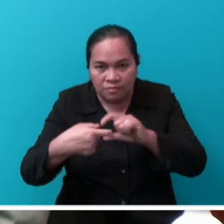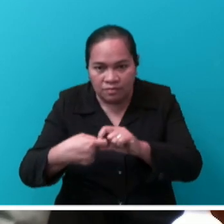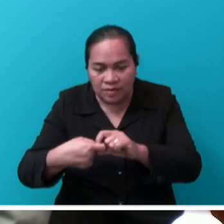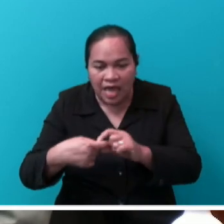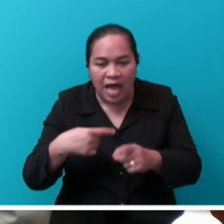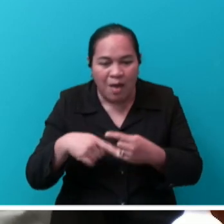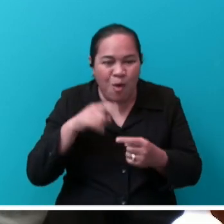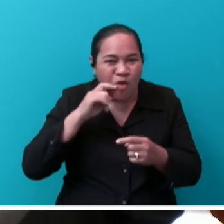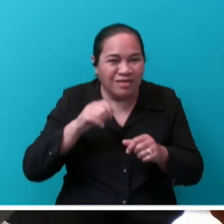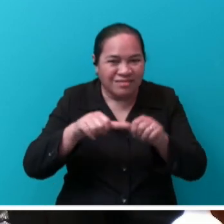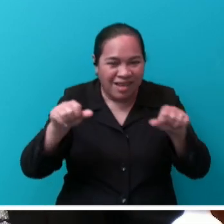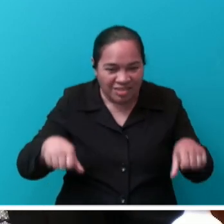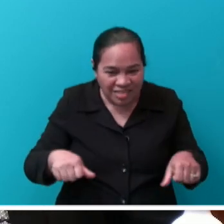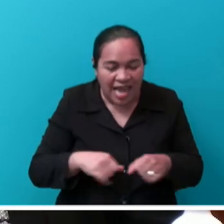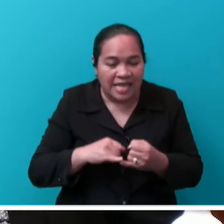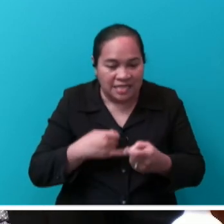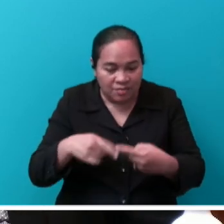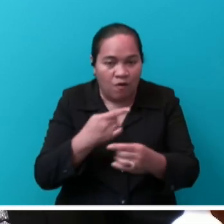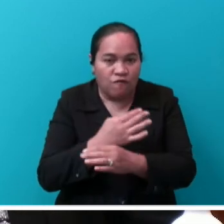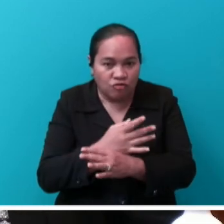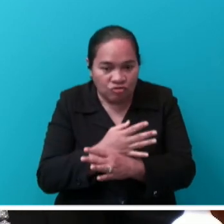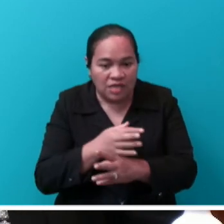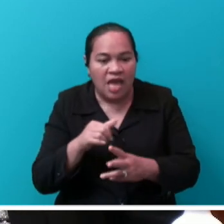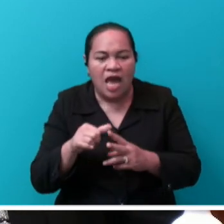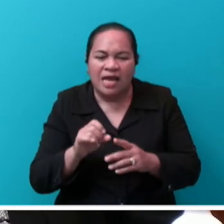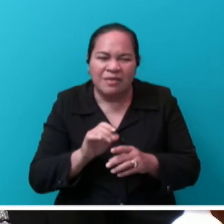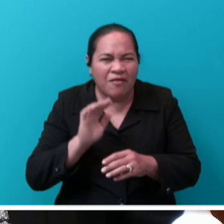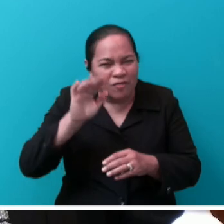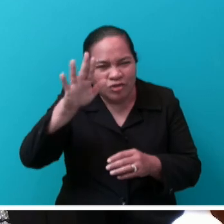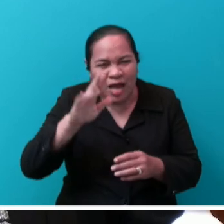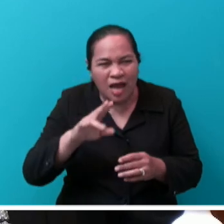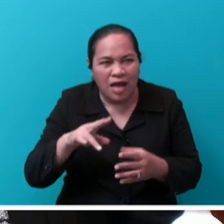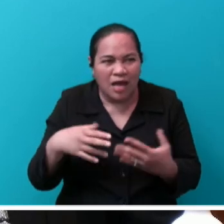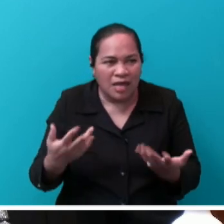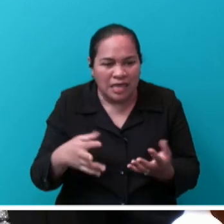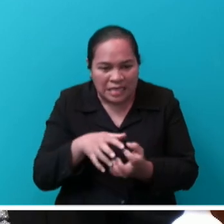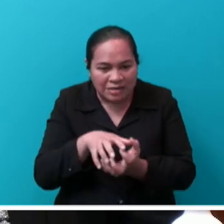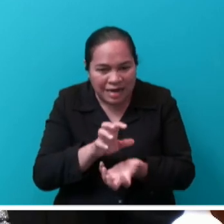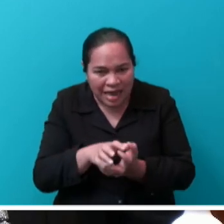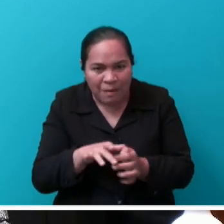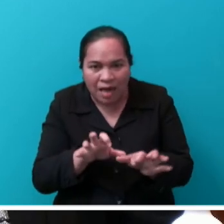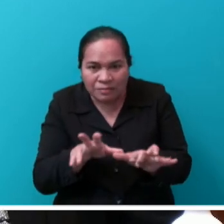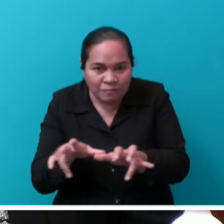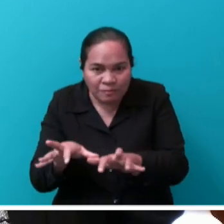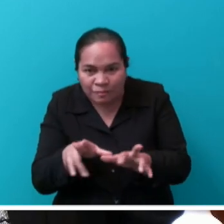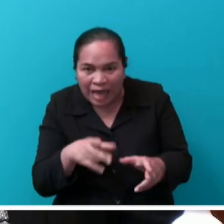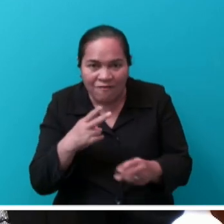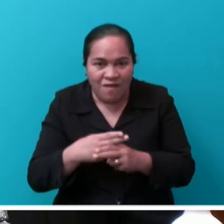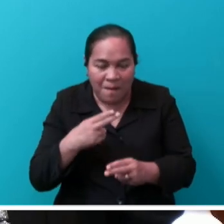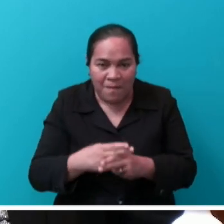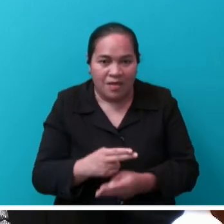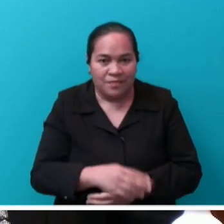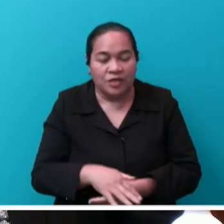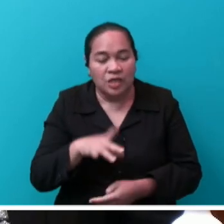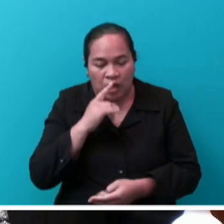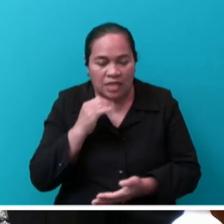and sustainable fisheries. Potential projects, Honorable Speaker, such as crab and prawn farming, which would obviously